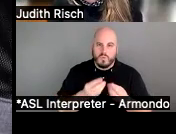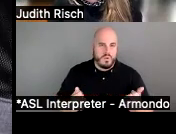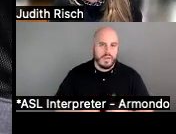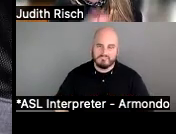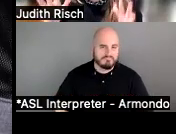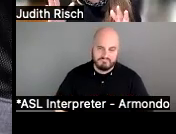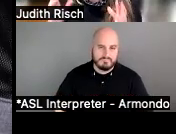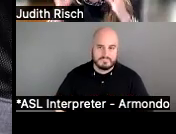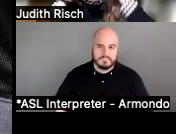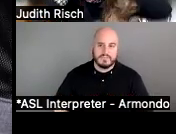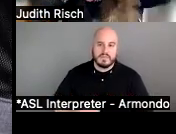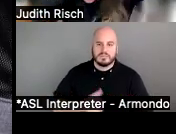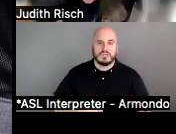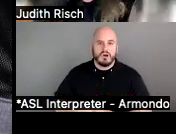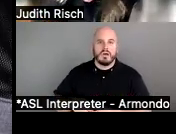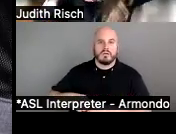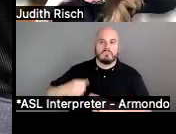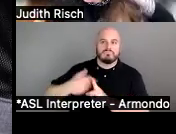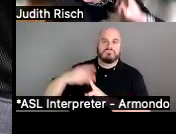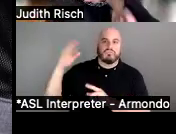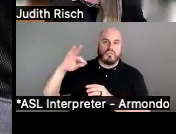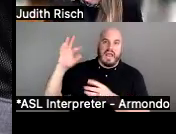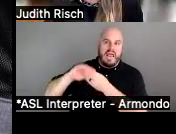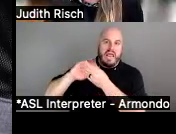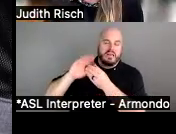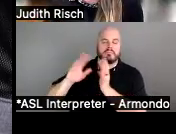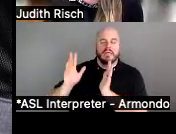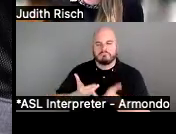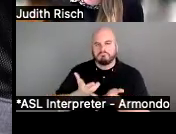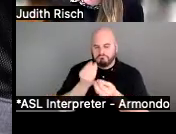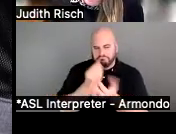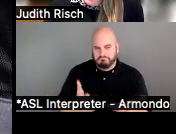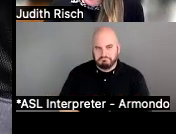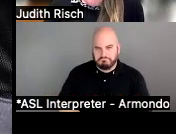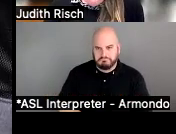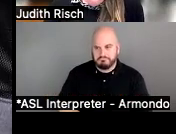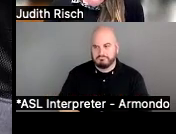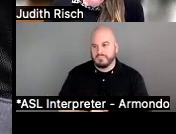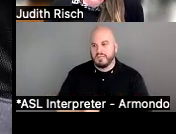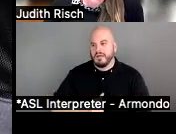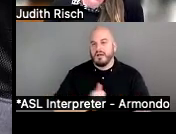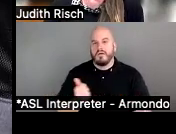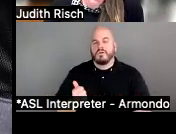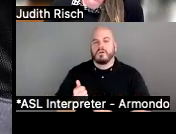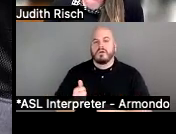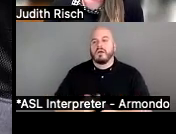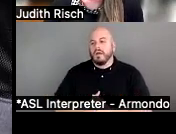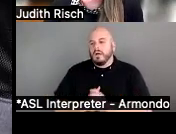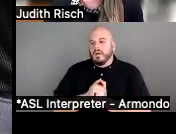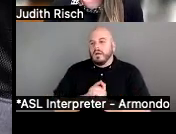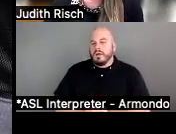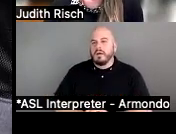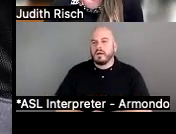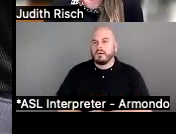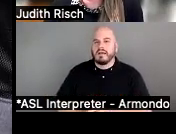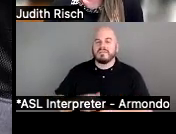So sorry to go on a rant on that. I hope that helped. Is there anything else, Alice, or do you want me to? There is, but we have